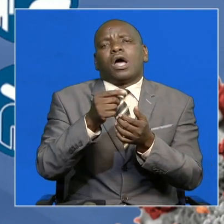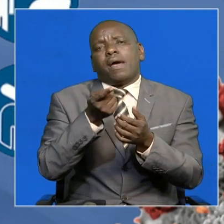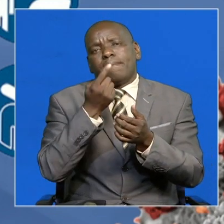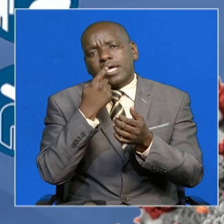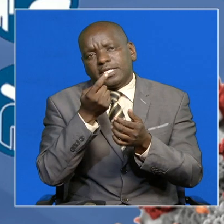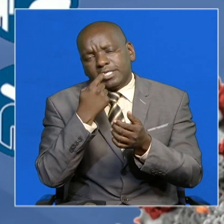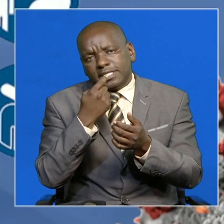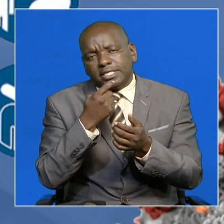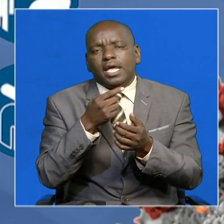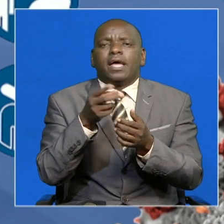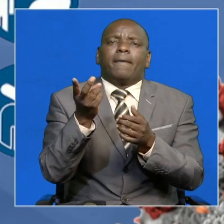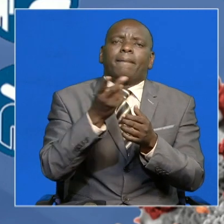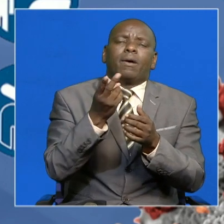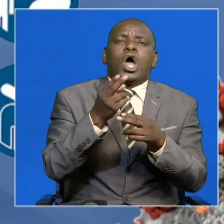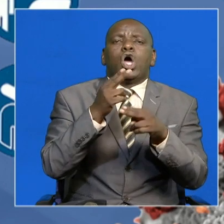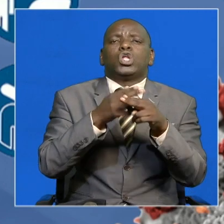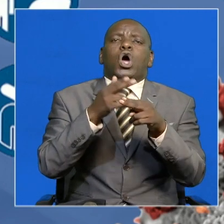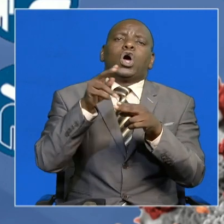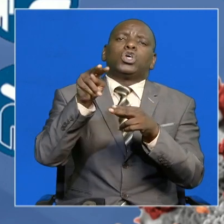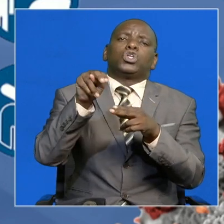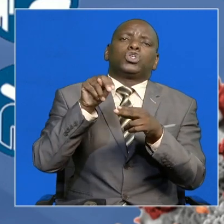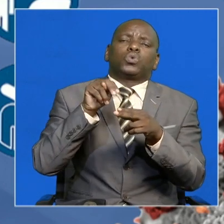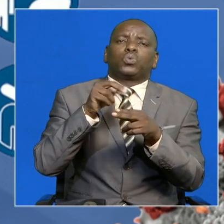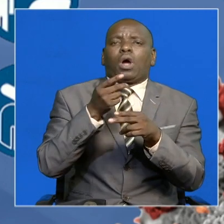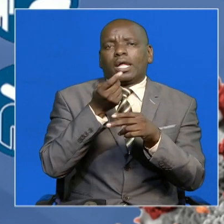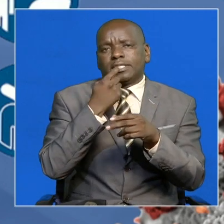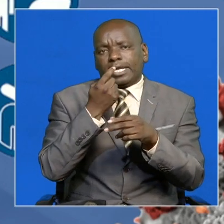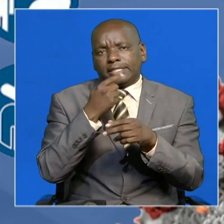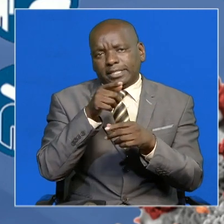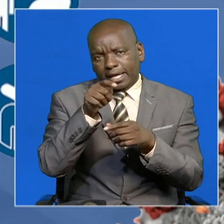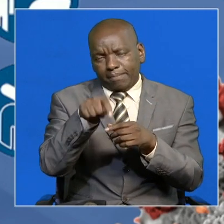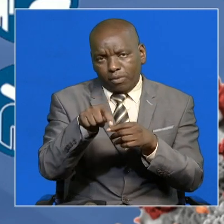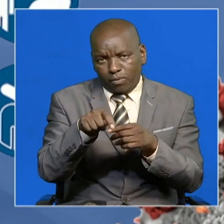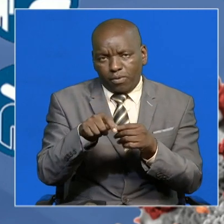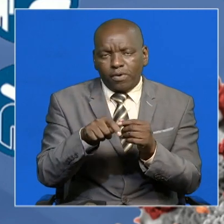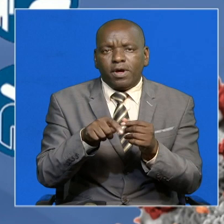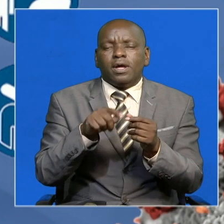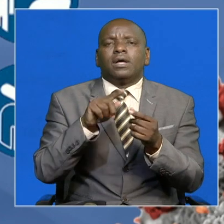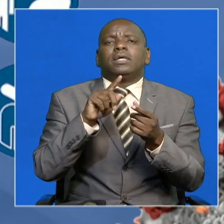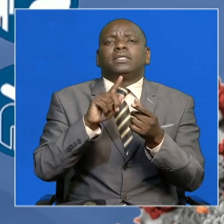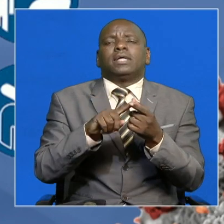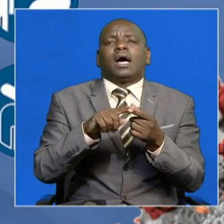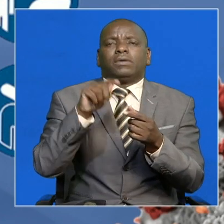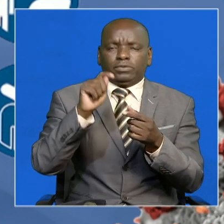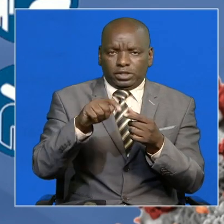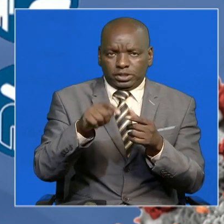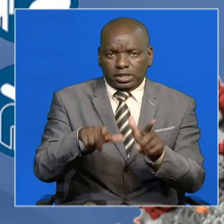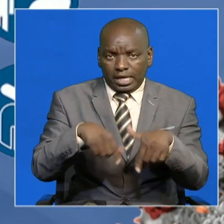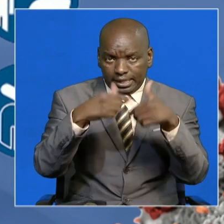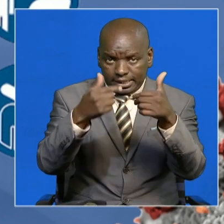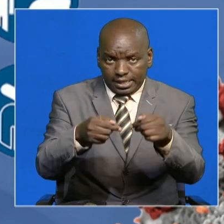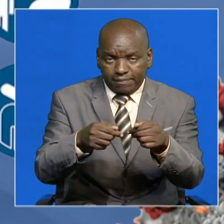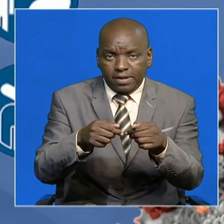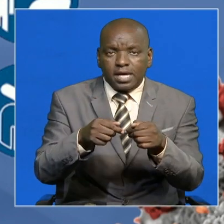prescription medicines such as dexamethasone, anticoagulants, and antibiotics when these are